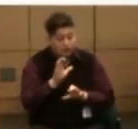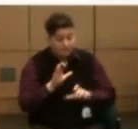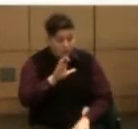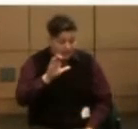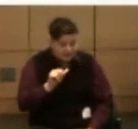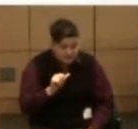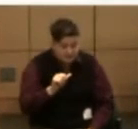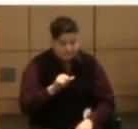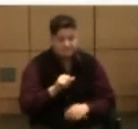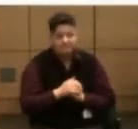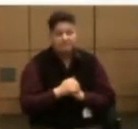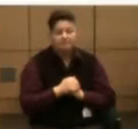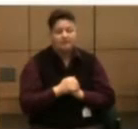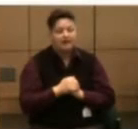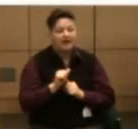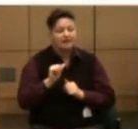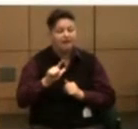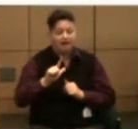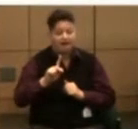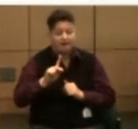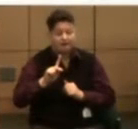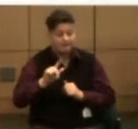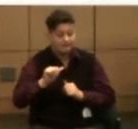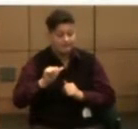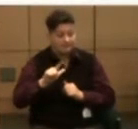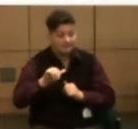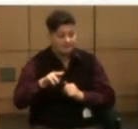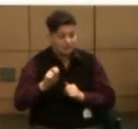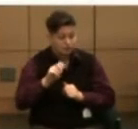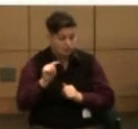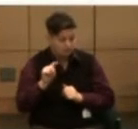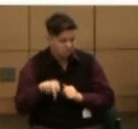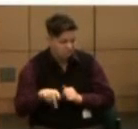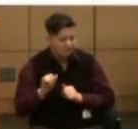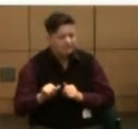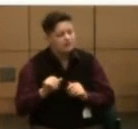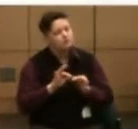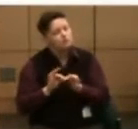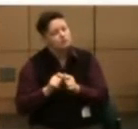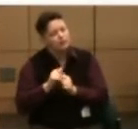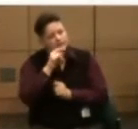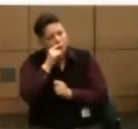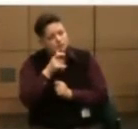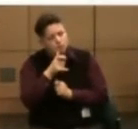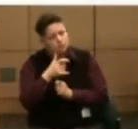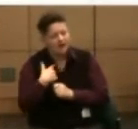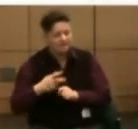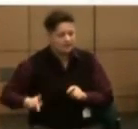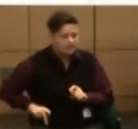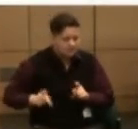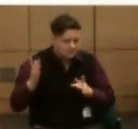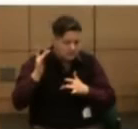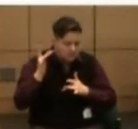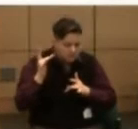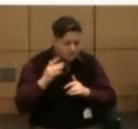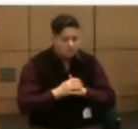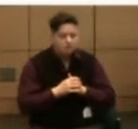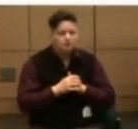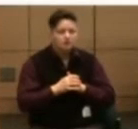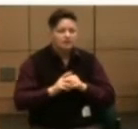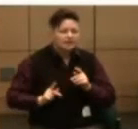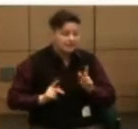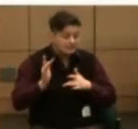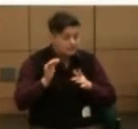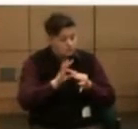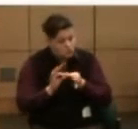and an alkaline urine that is, again, associated usually in kids with kidney diseases that are associated with hearing